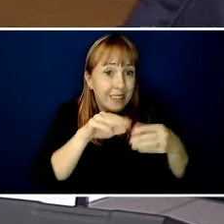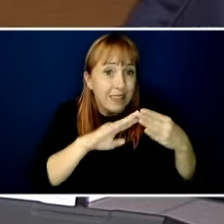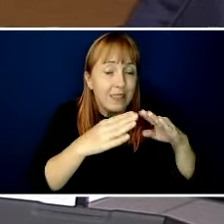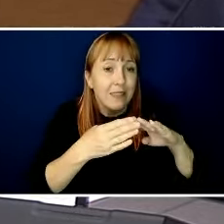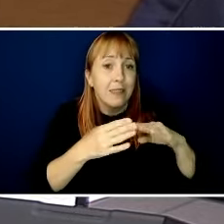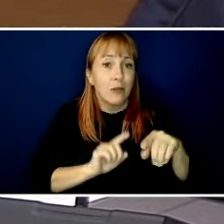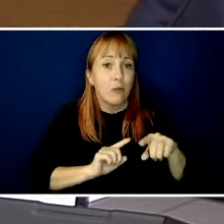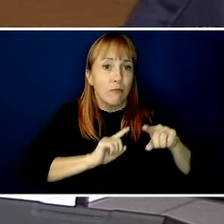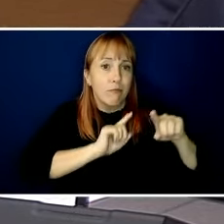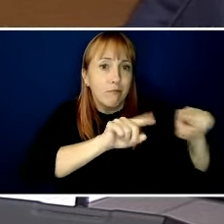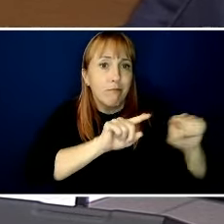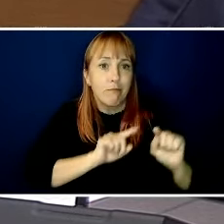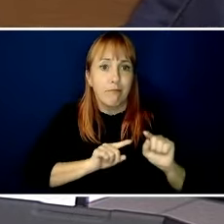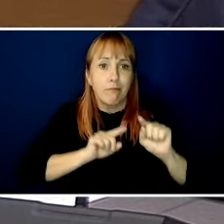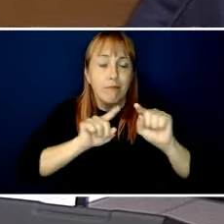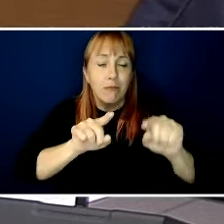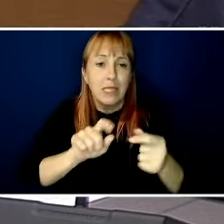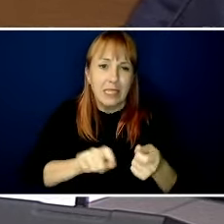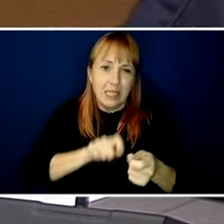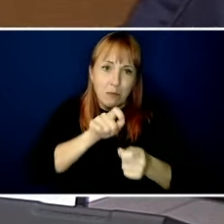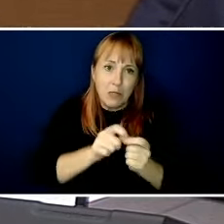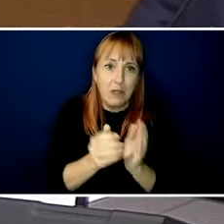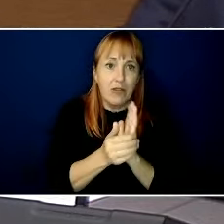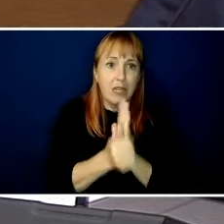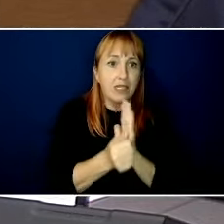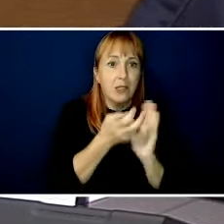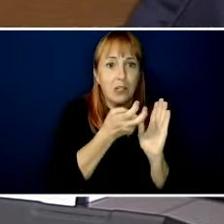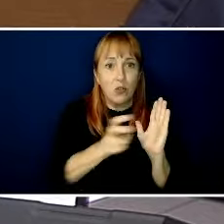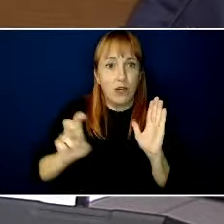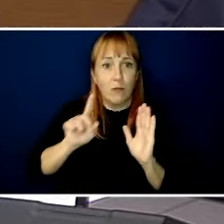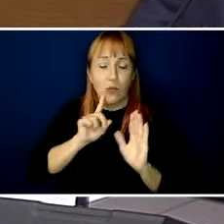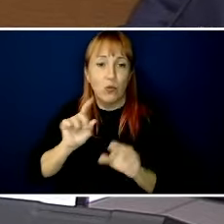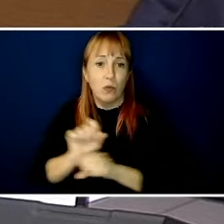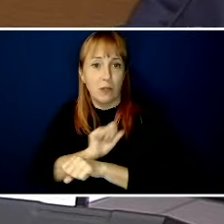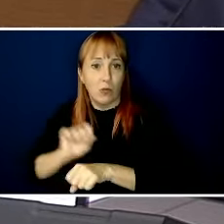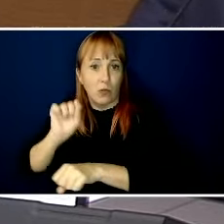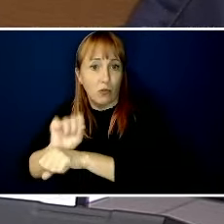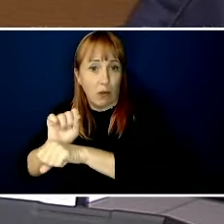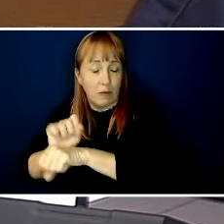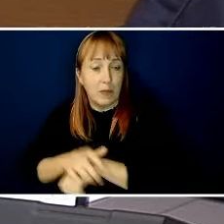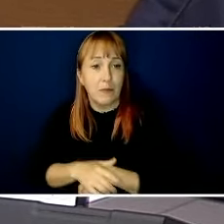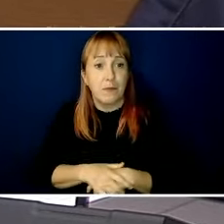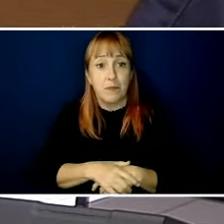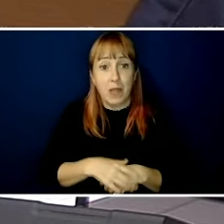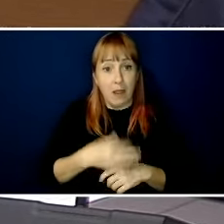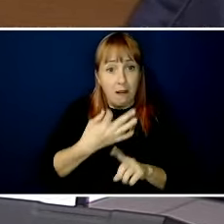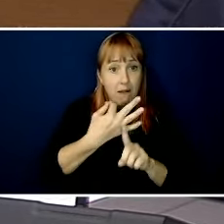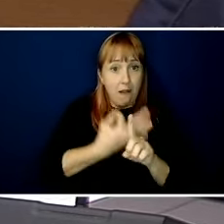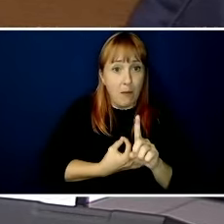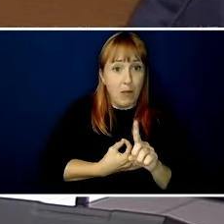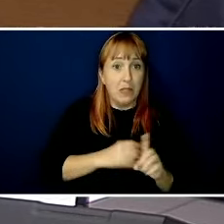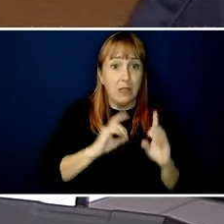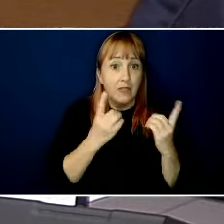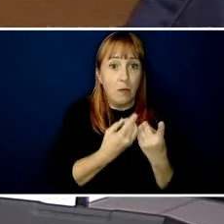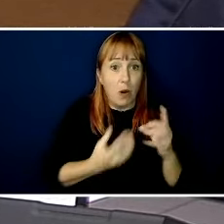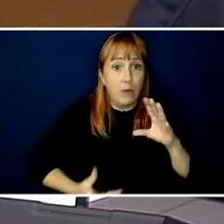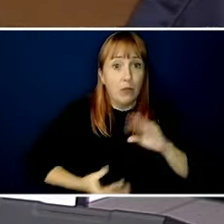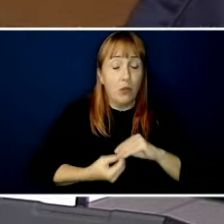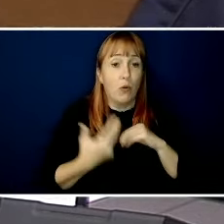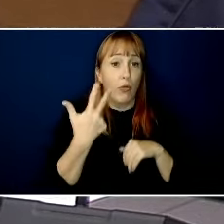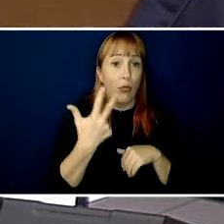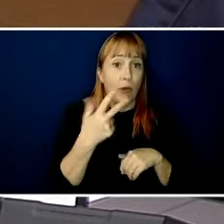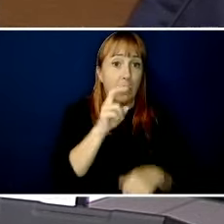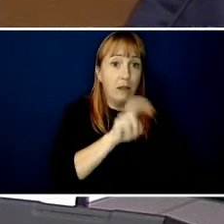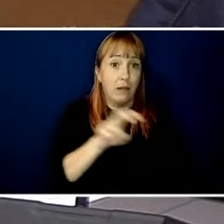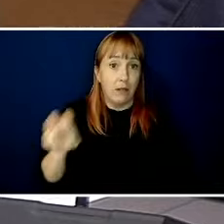very specific transferable job skills. Over the 9-month period, they work in 3 different departments, so they learn a variety of those